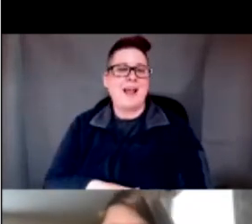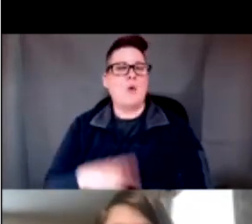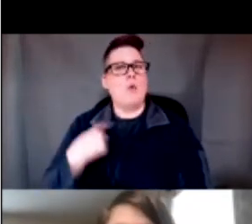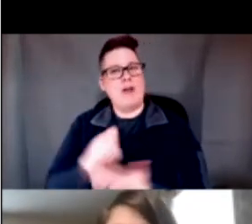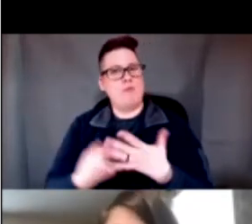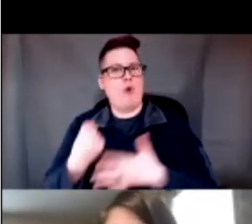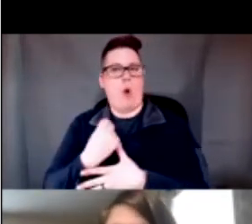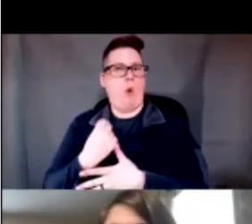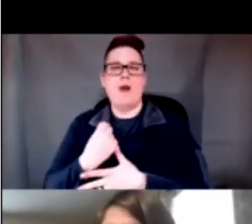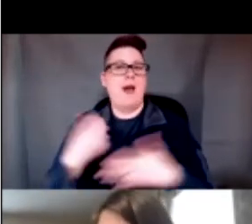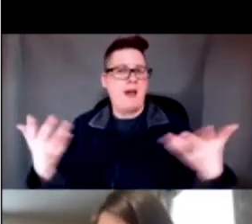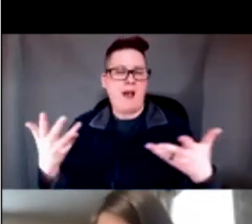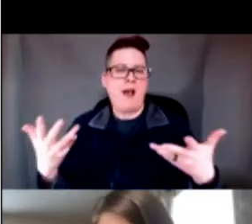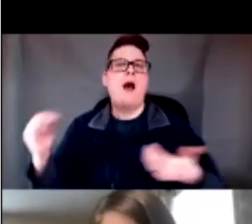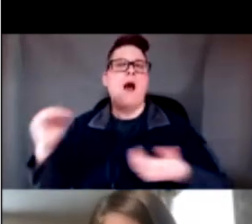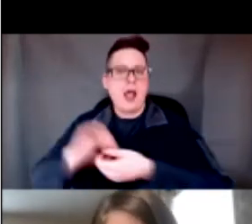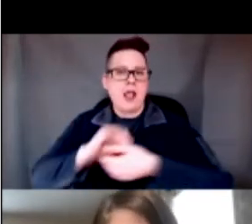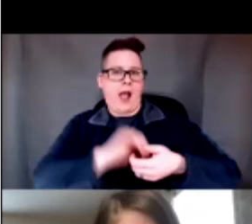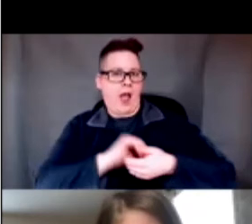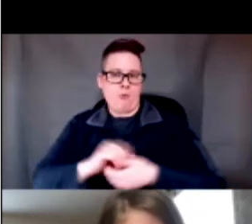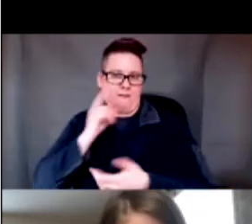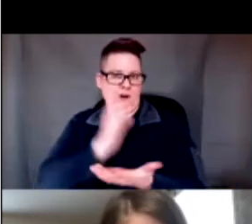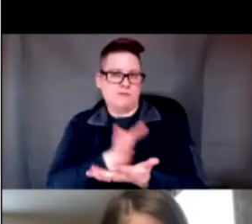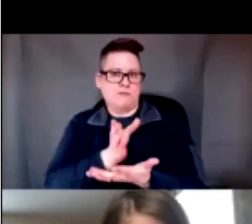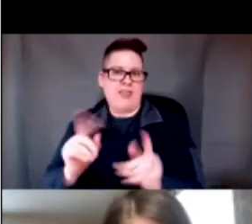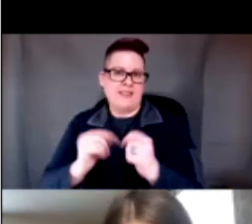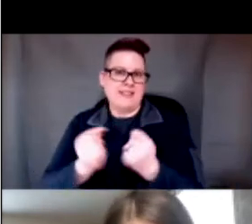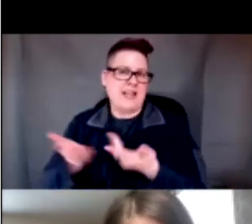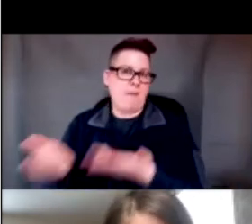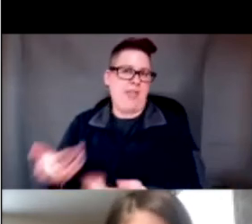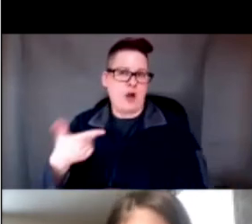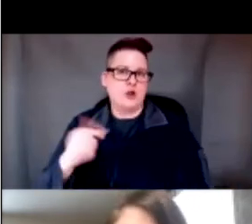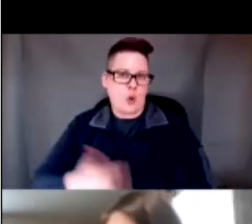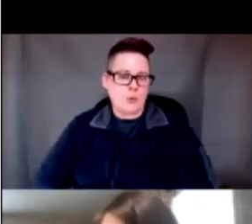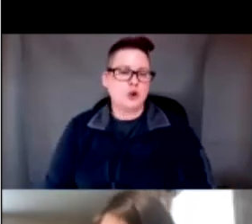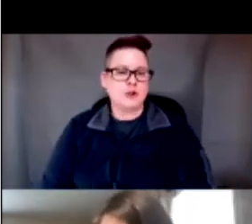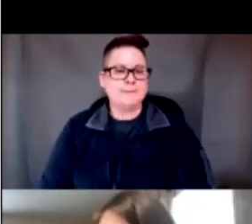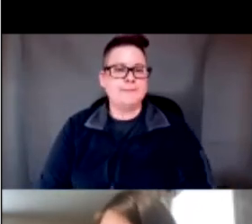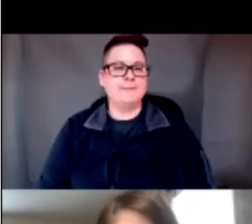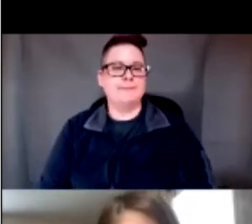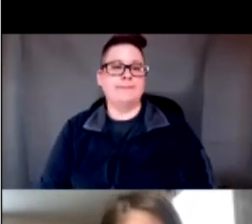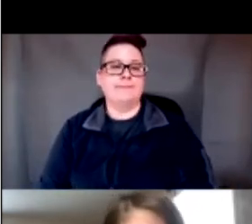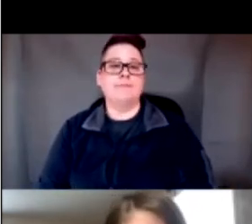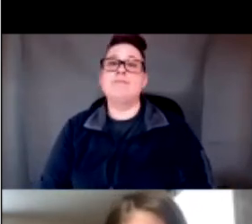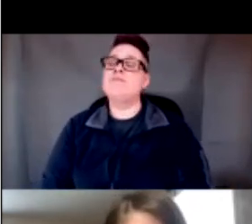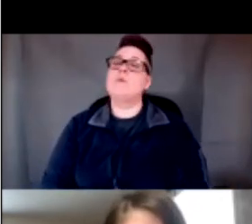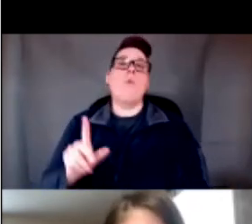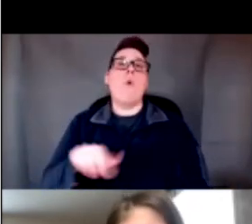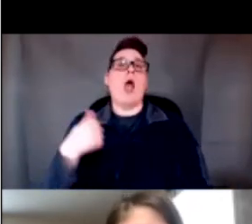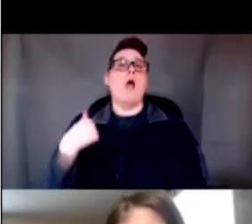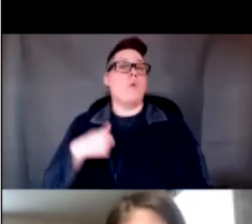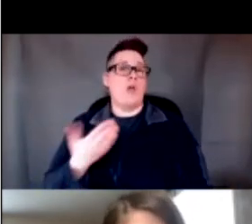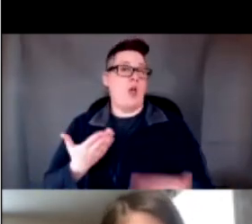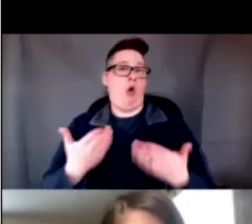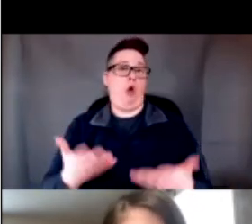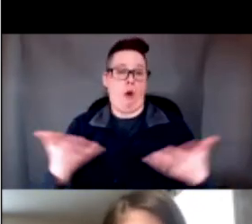prioritizing collaboration with the multidisciplinary team at GOG. One additional thing that we offer and